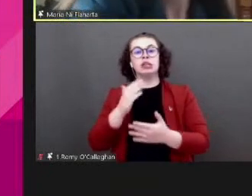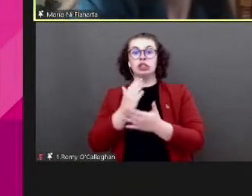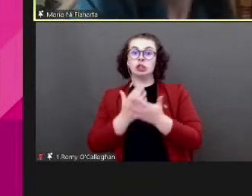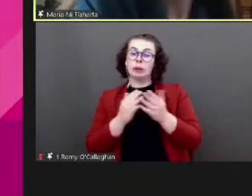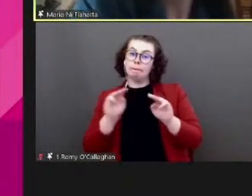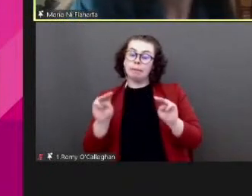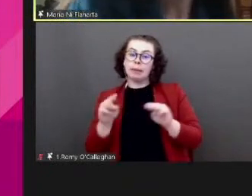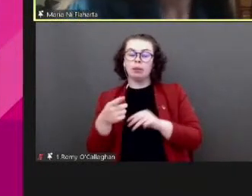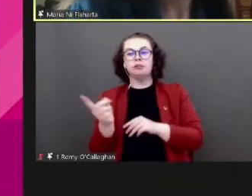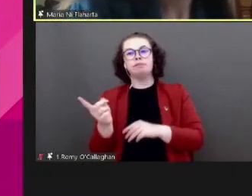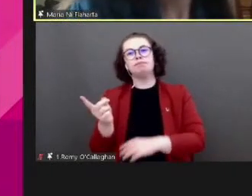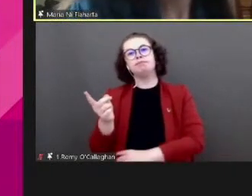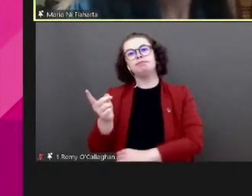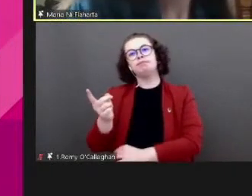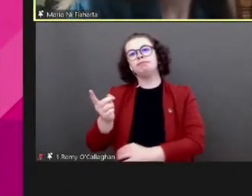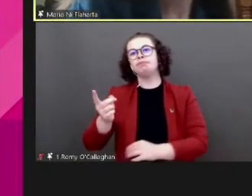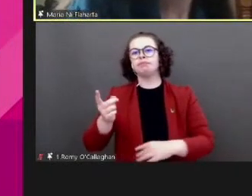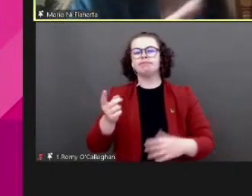people being able to,